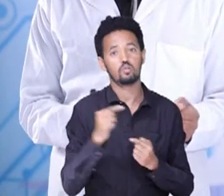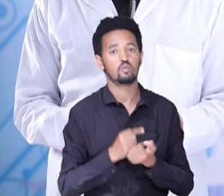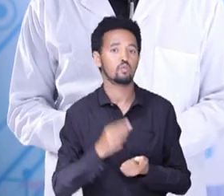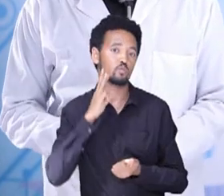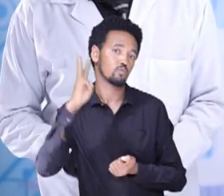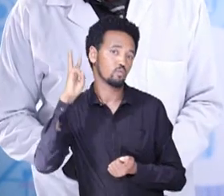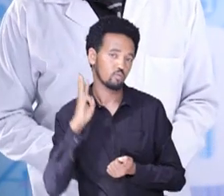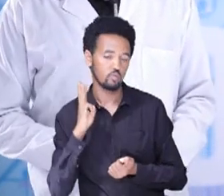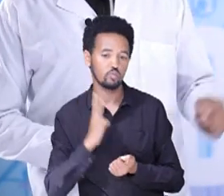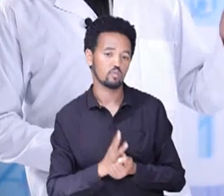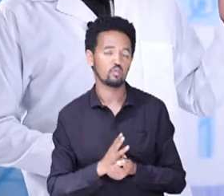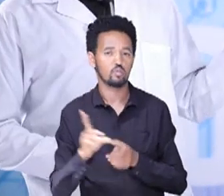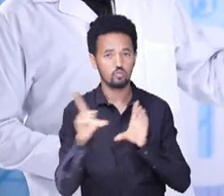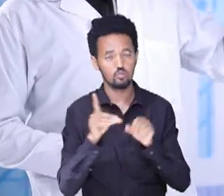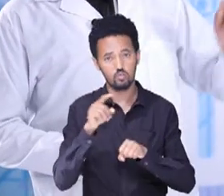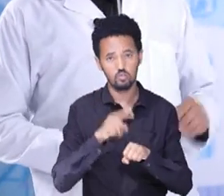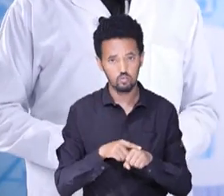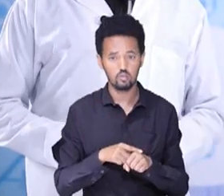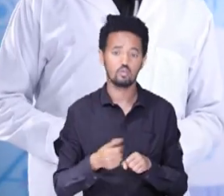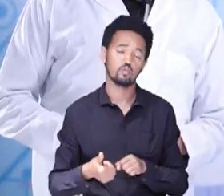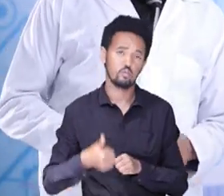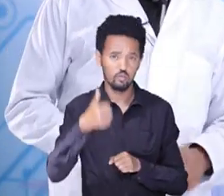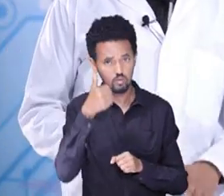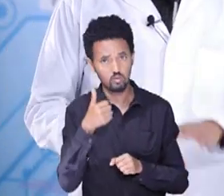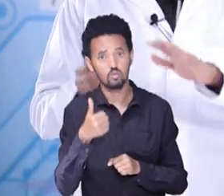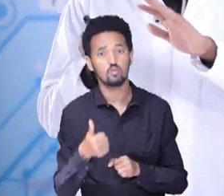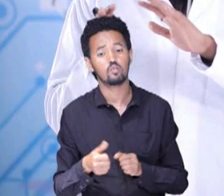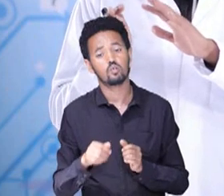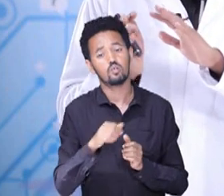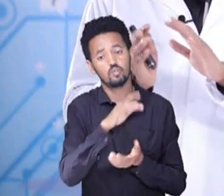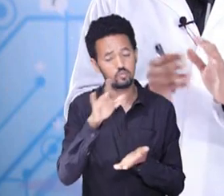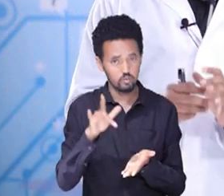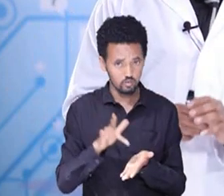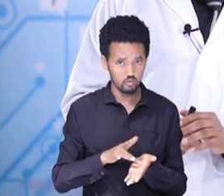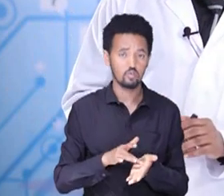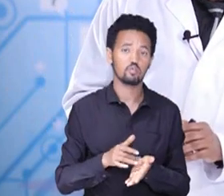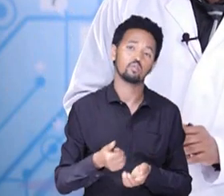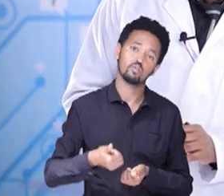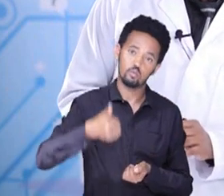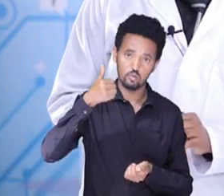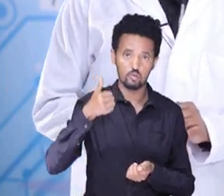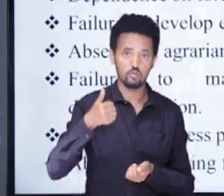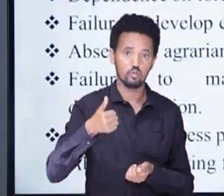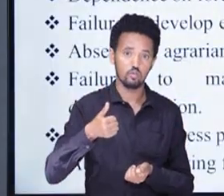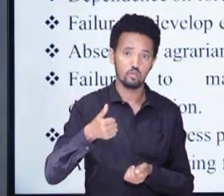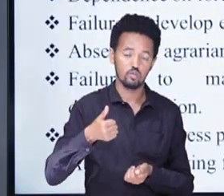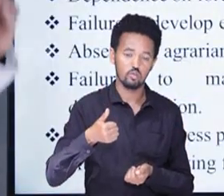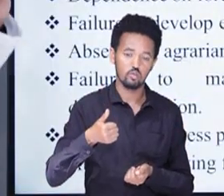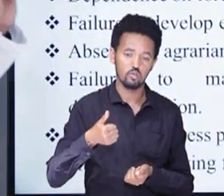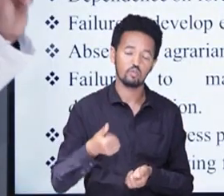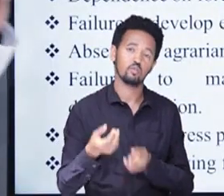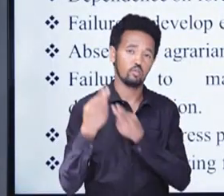Haile Selassie during the time? The major weakness of autocratic state, that means the major weakness of Emperor Haile Selassie at the